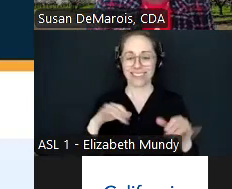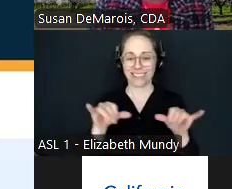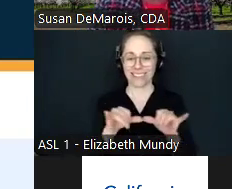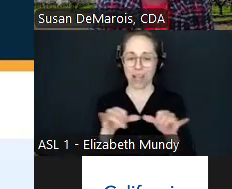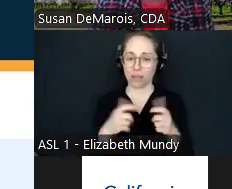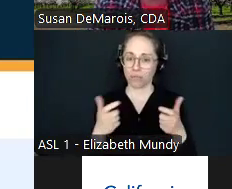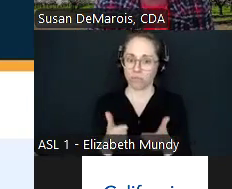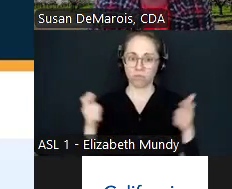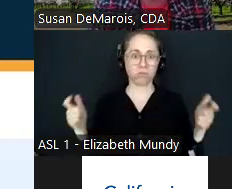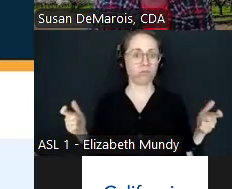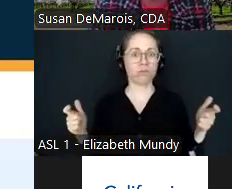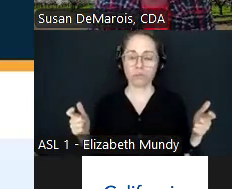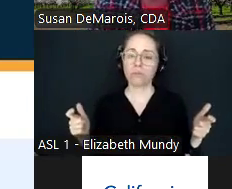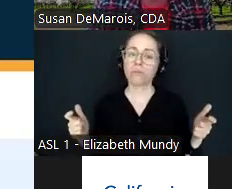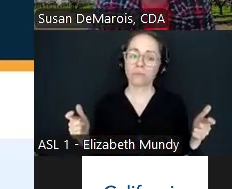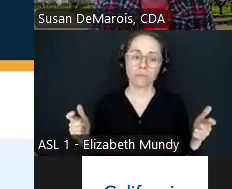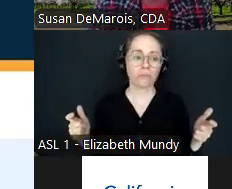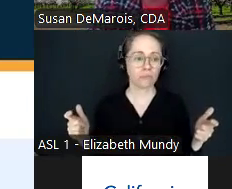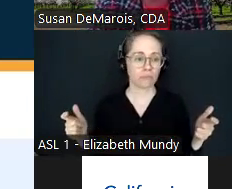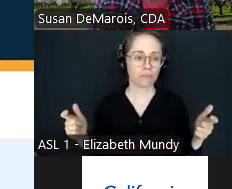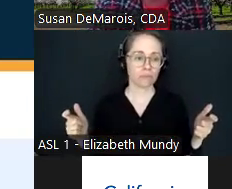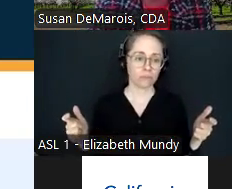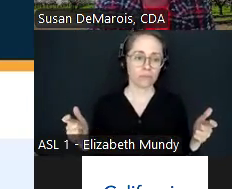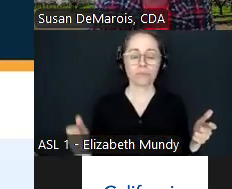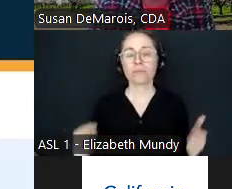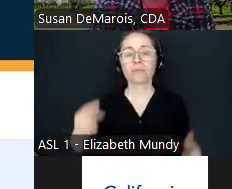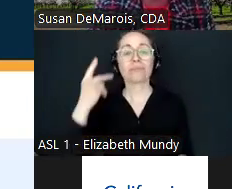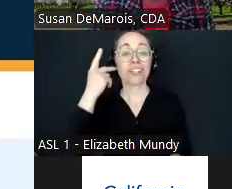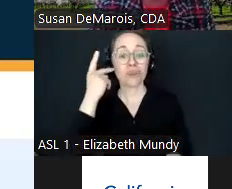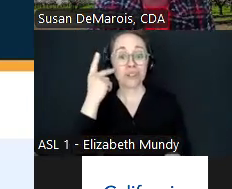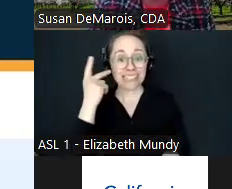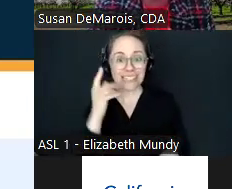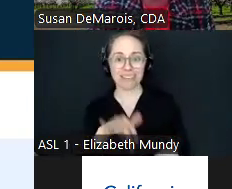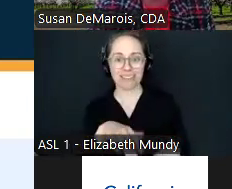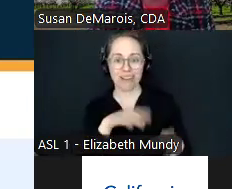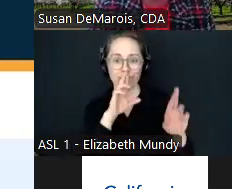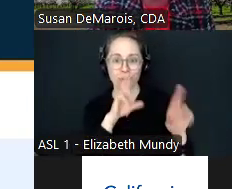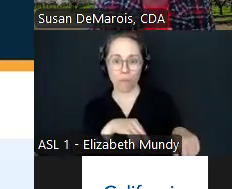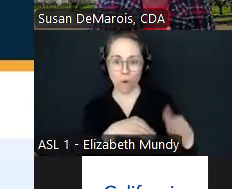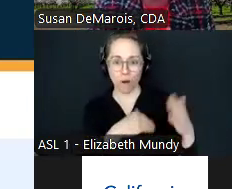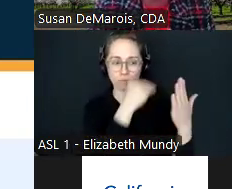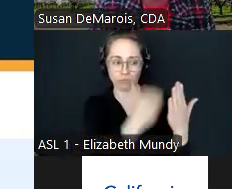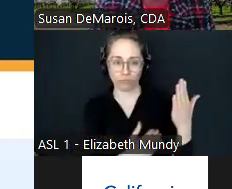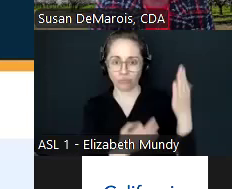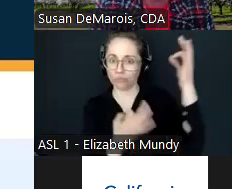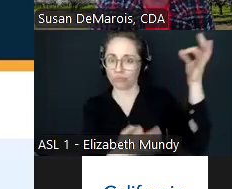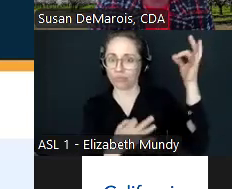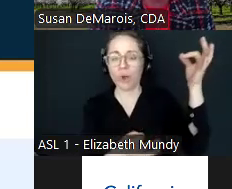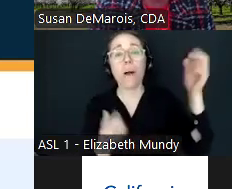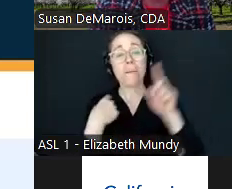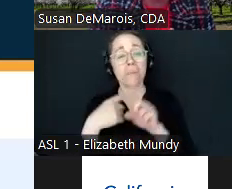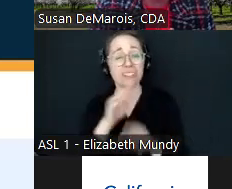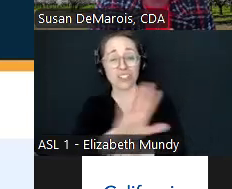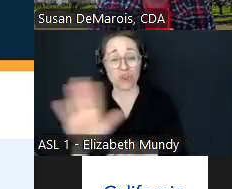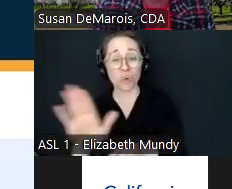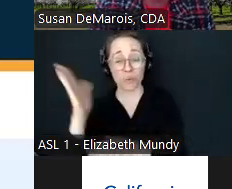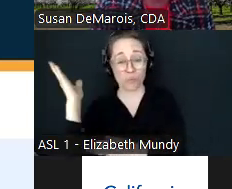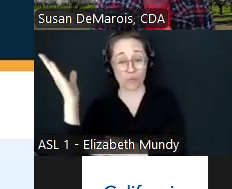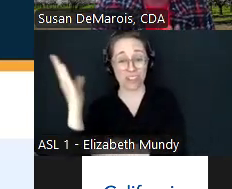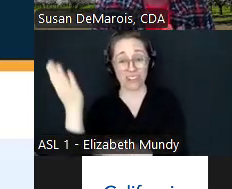it's demonstrated by the report that you produced and your presentation at the start of the meeting.